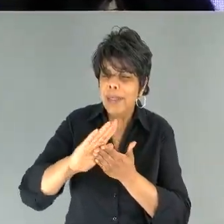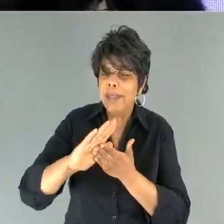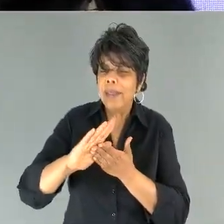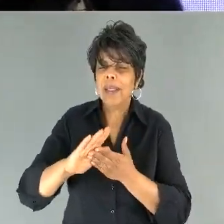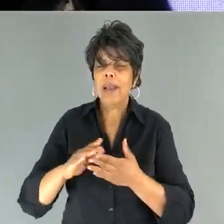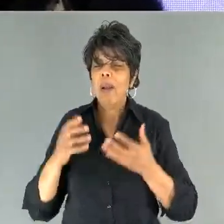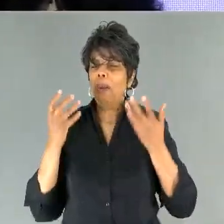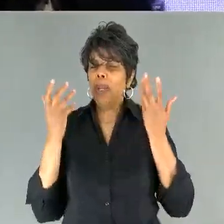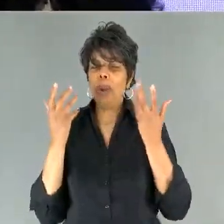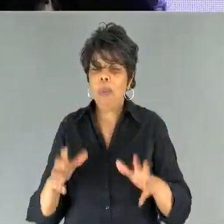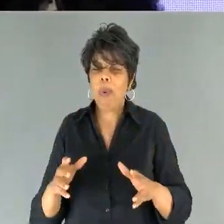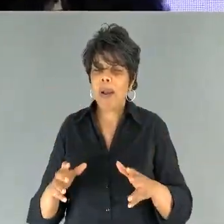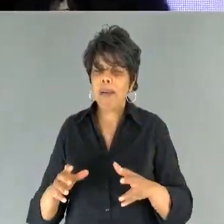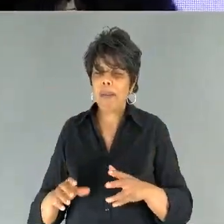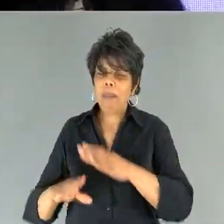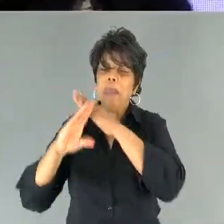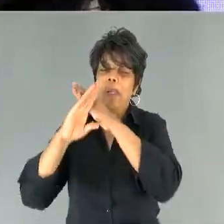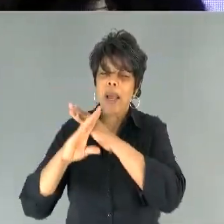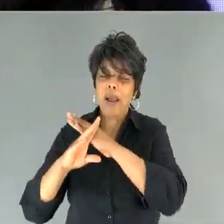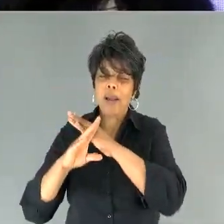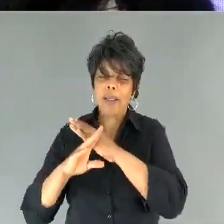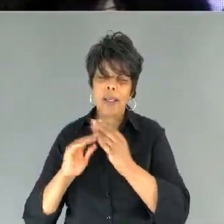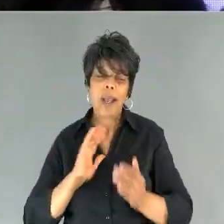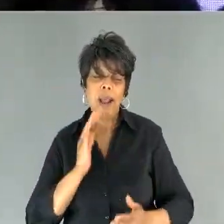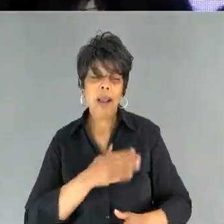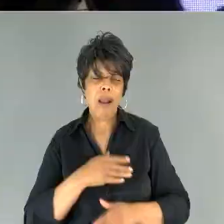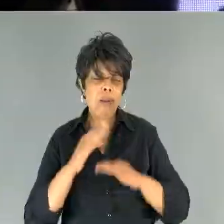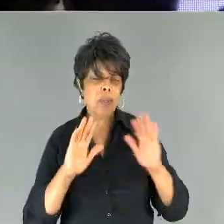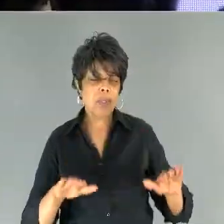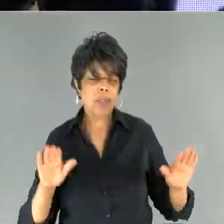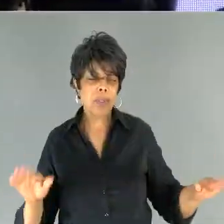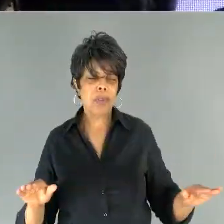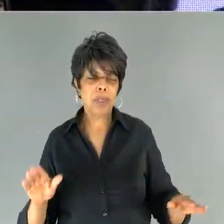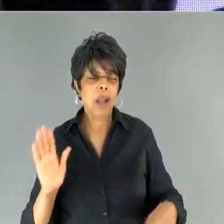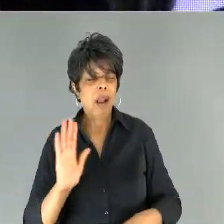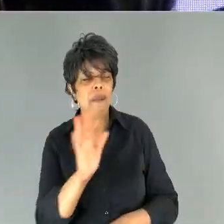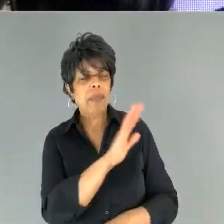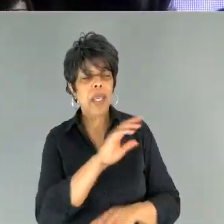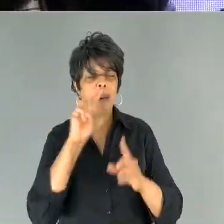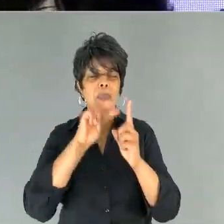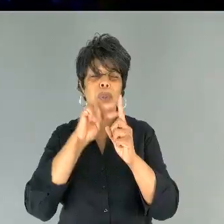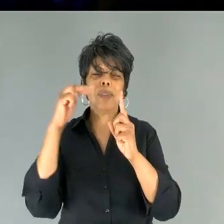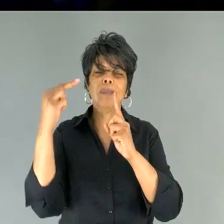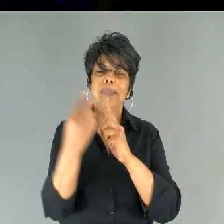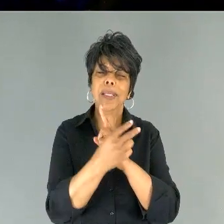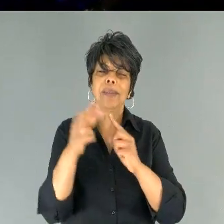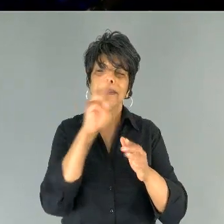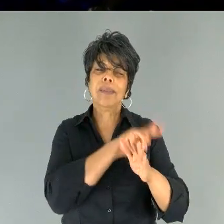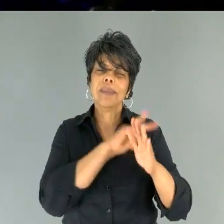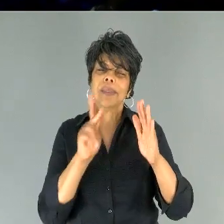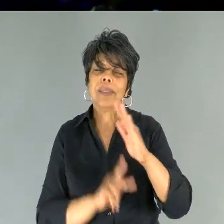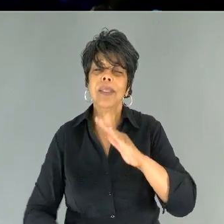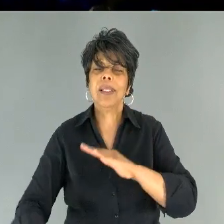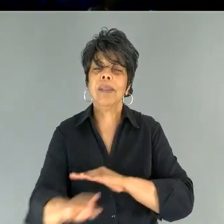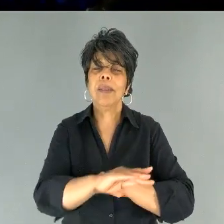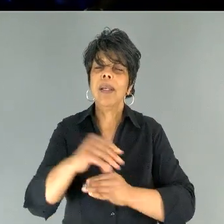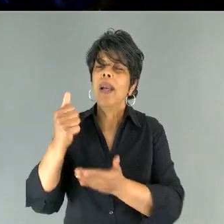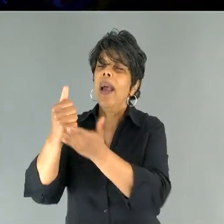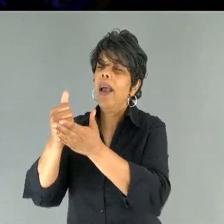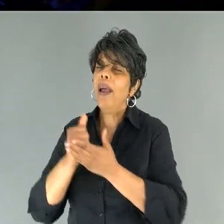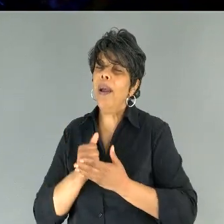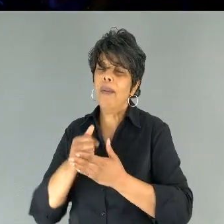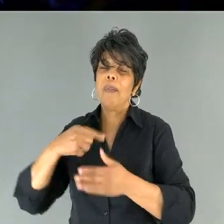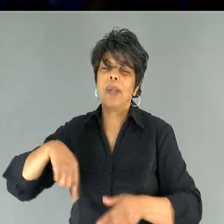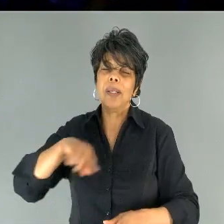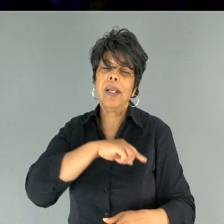We don't want to be the hindrance to their view of the kingdom and to Jesus, Lord. So help us to be